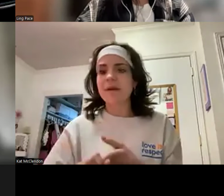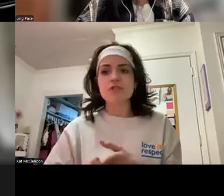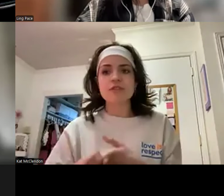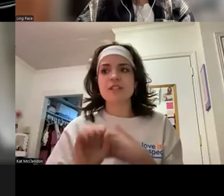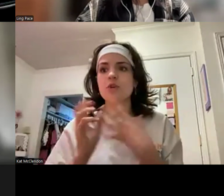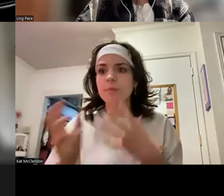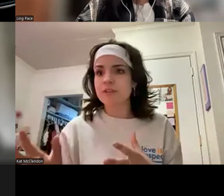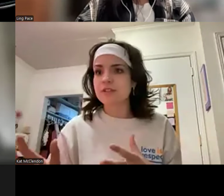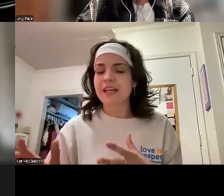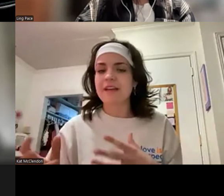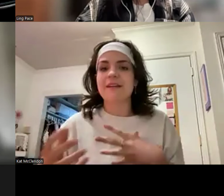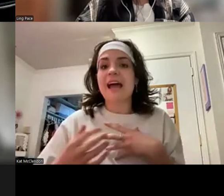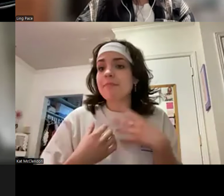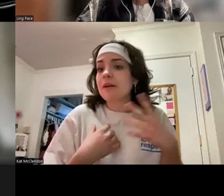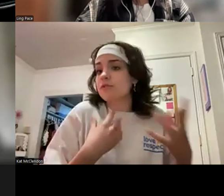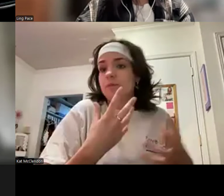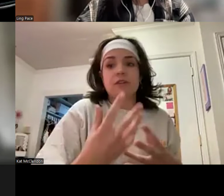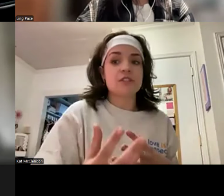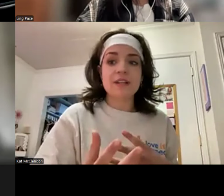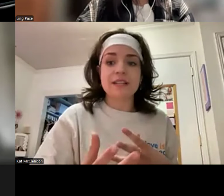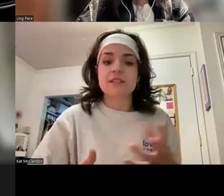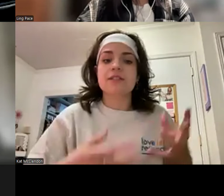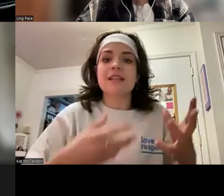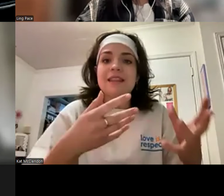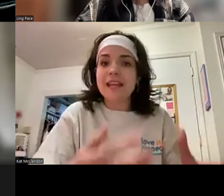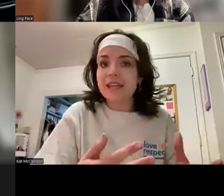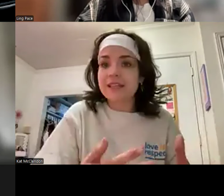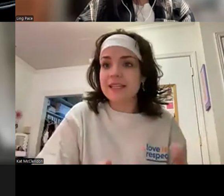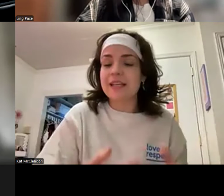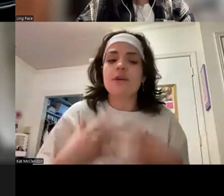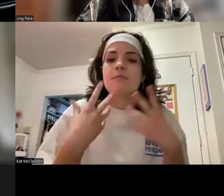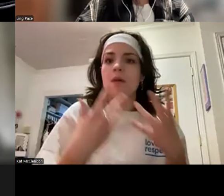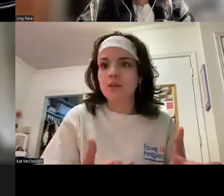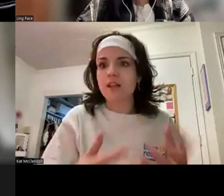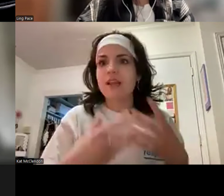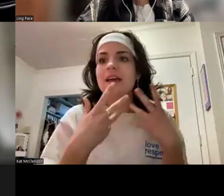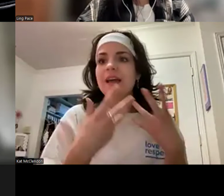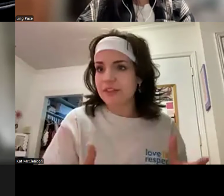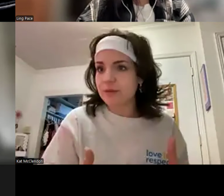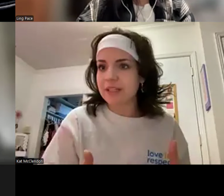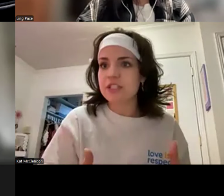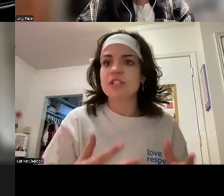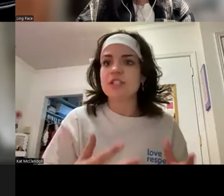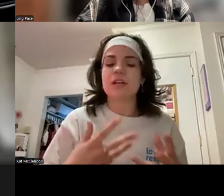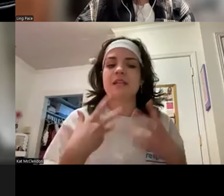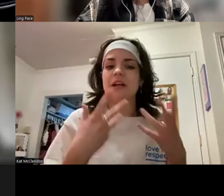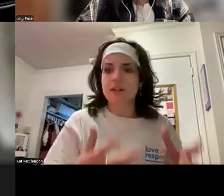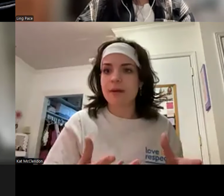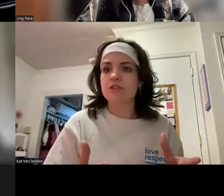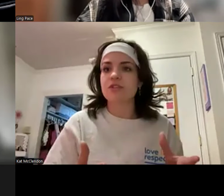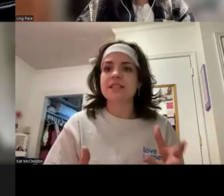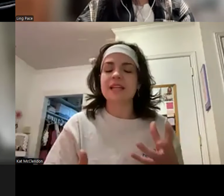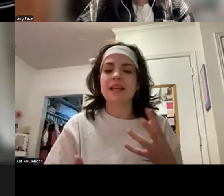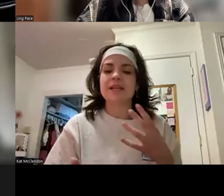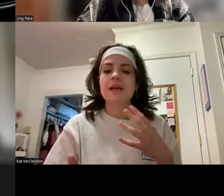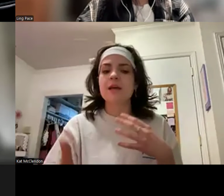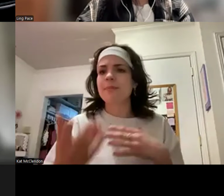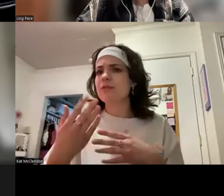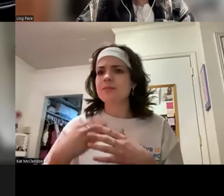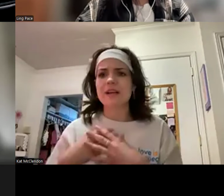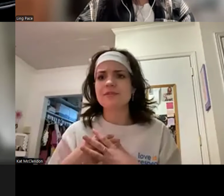have boundaries in your personal life, and have boundaries with your students so that they can see and you can model healthy relationships and healthy boundaries,